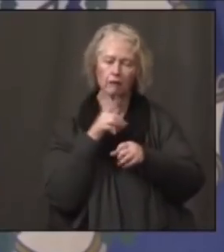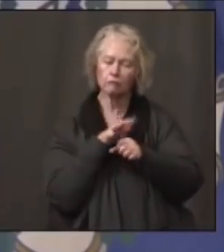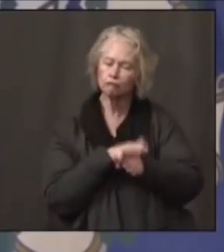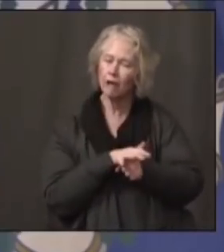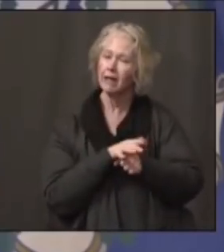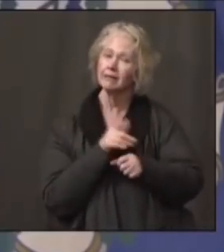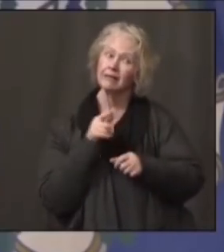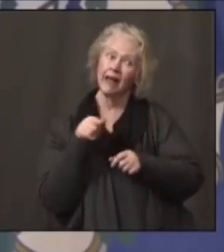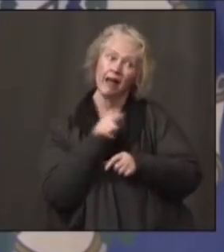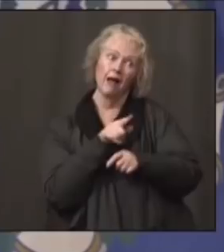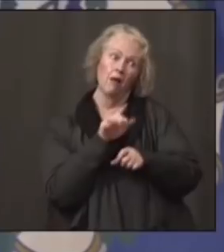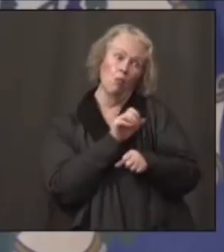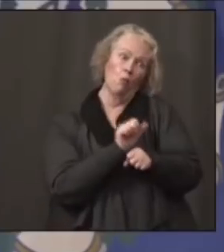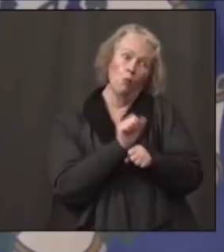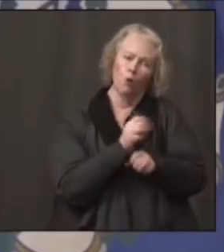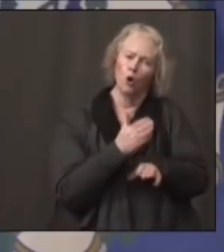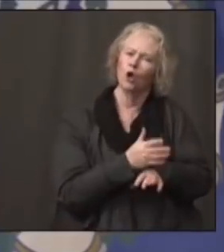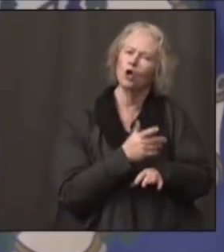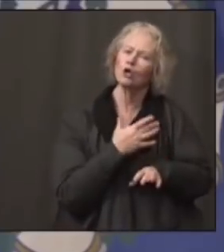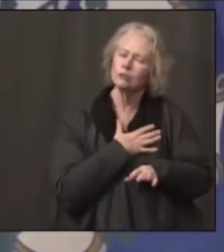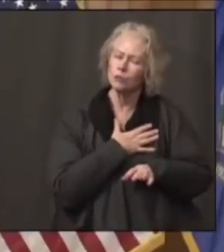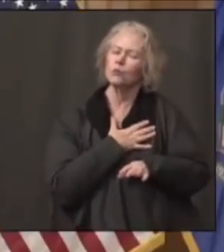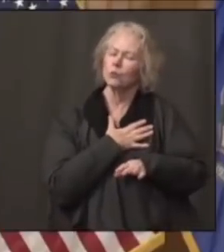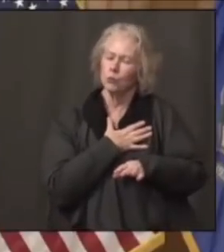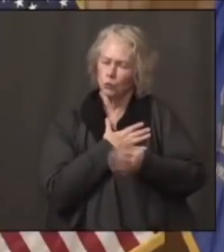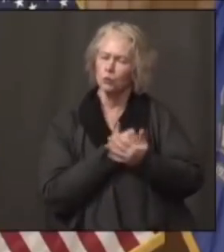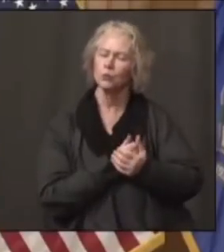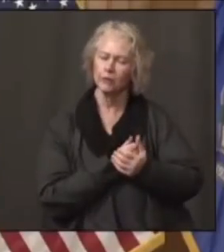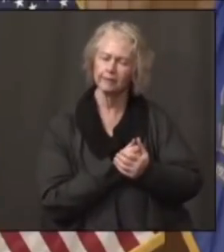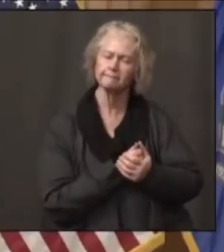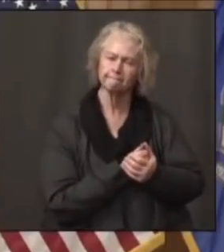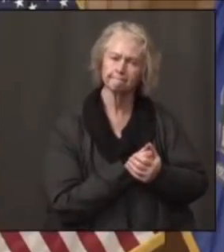health workers, is tangible.